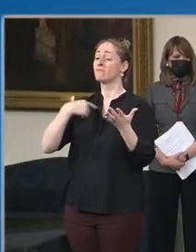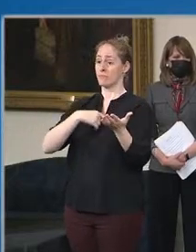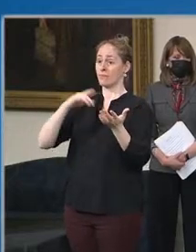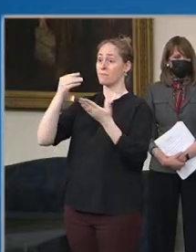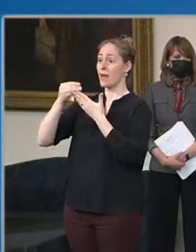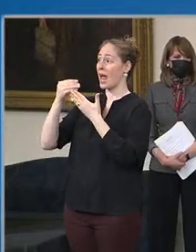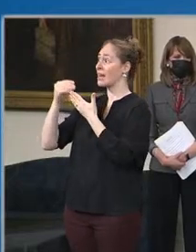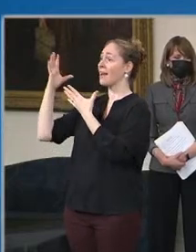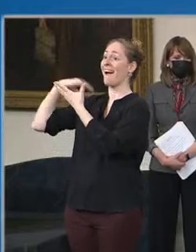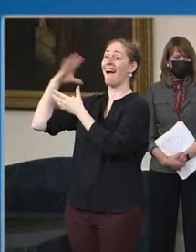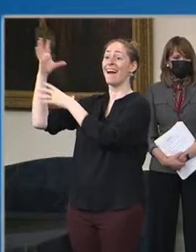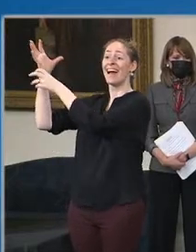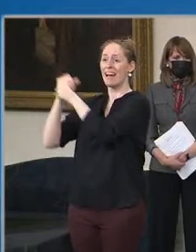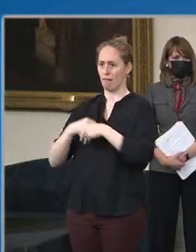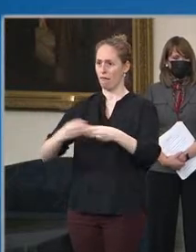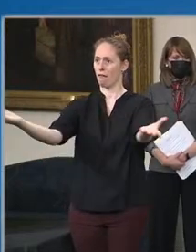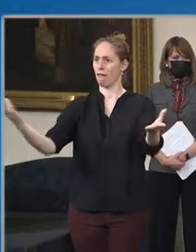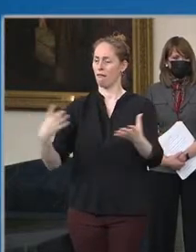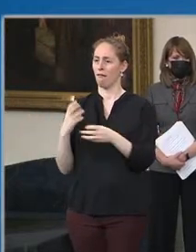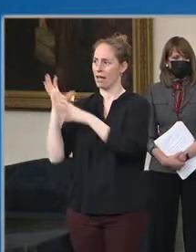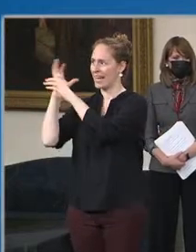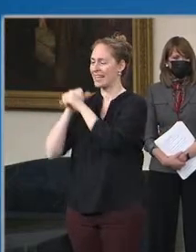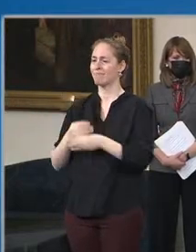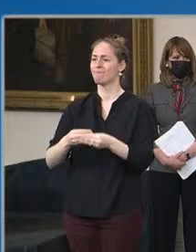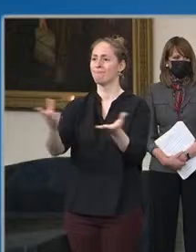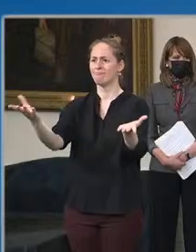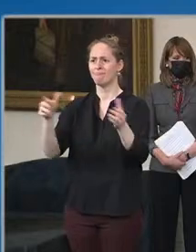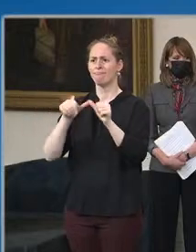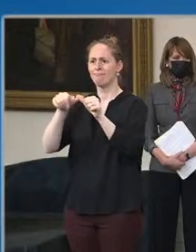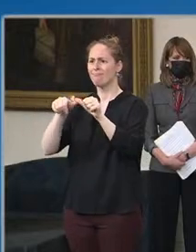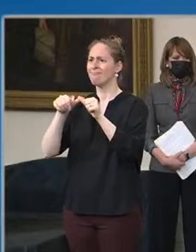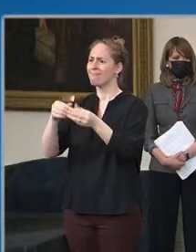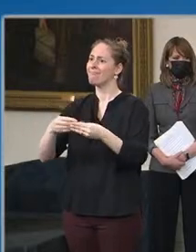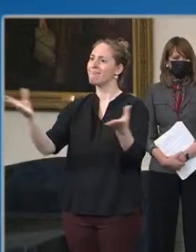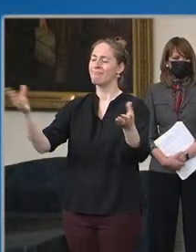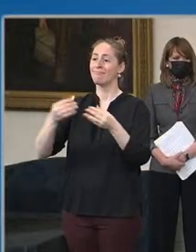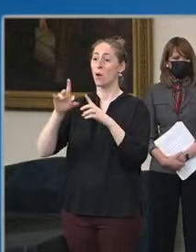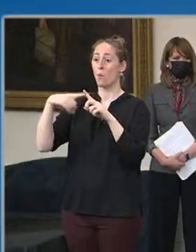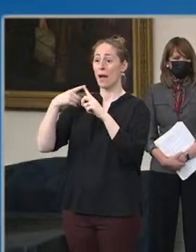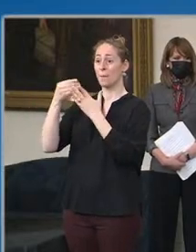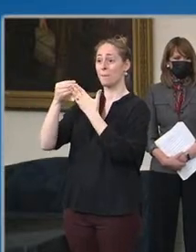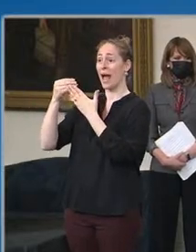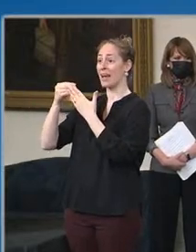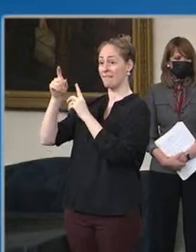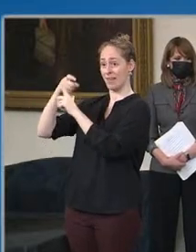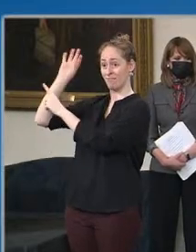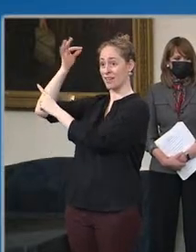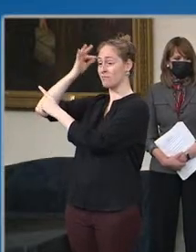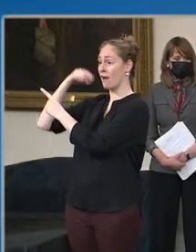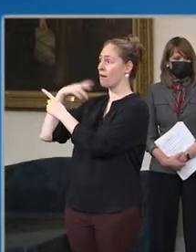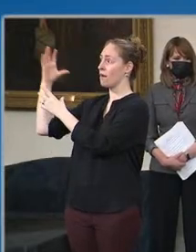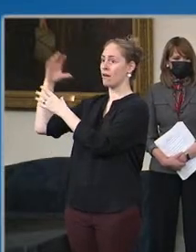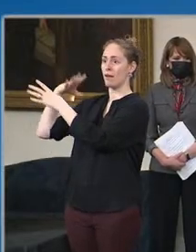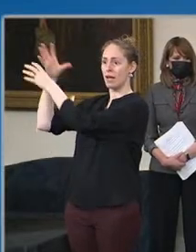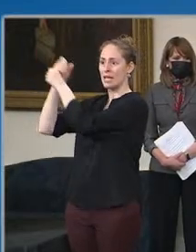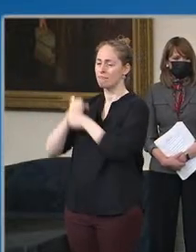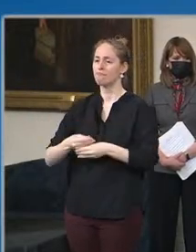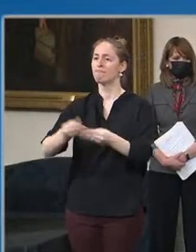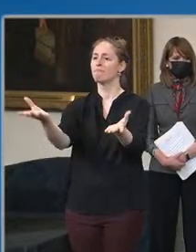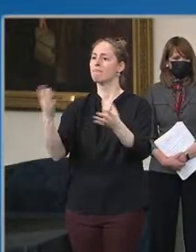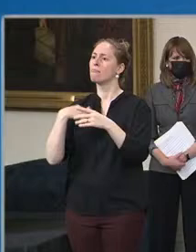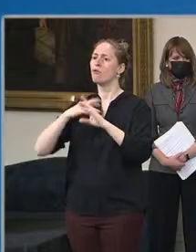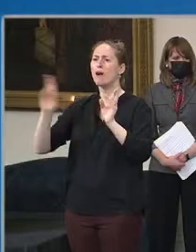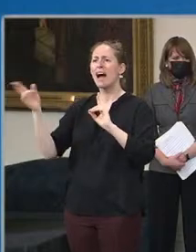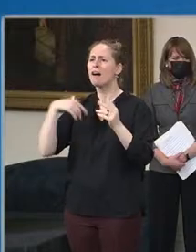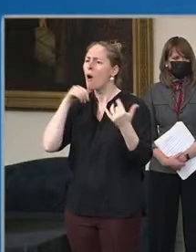be available from the federal government. And I add to the governor's admonition and to